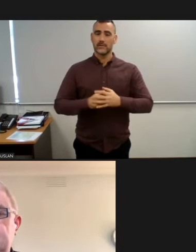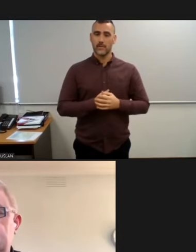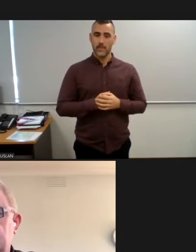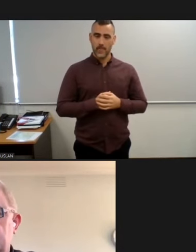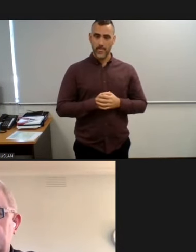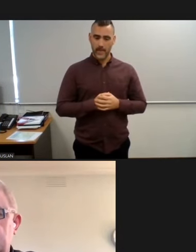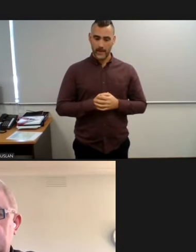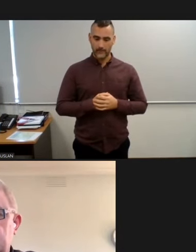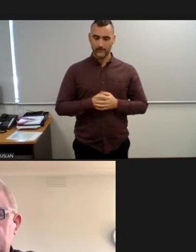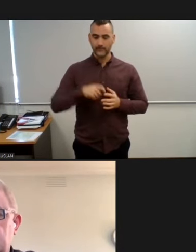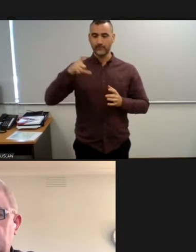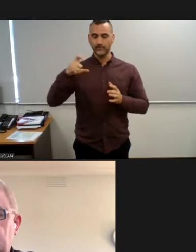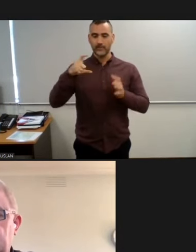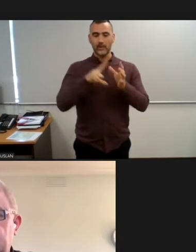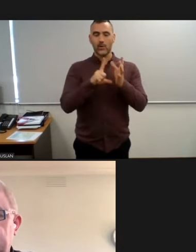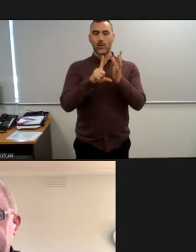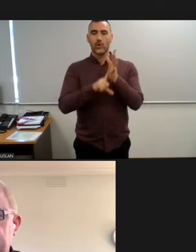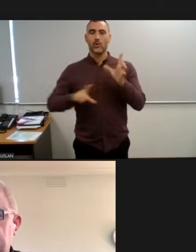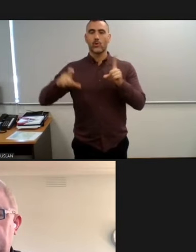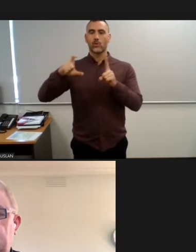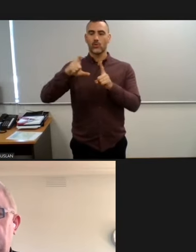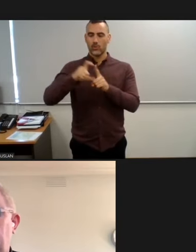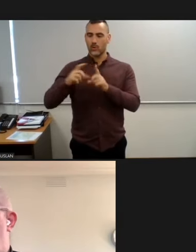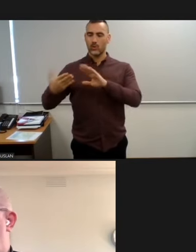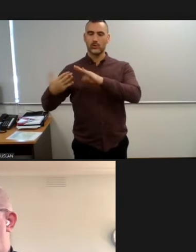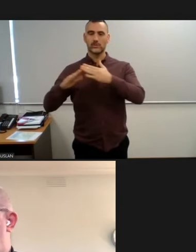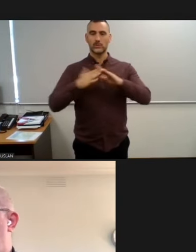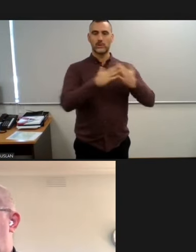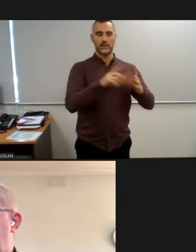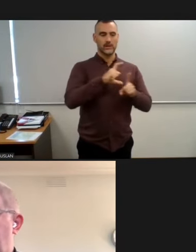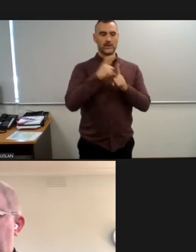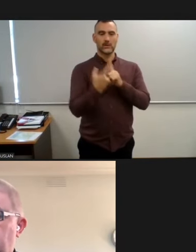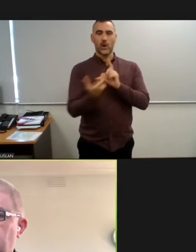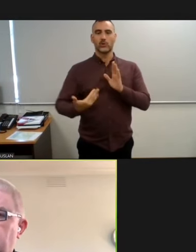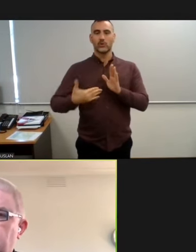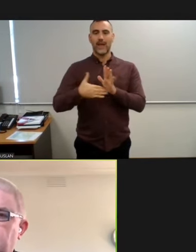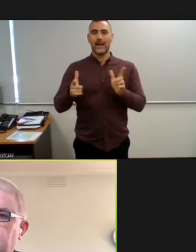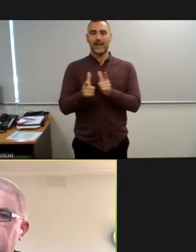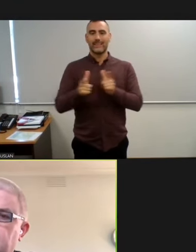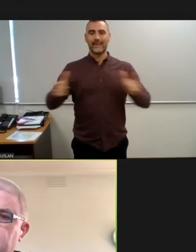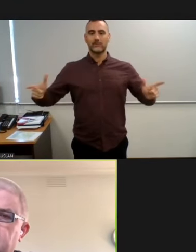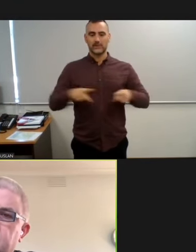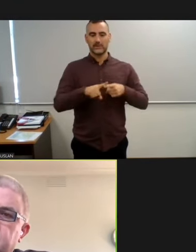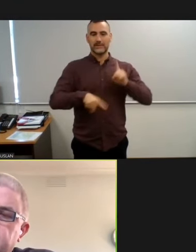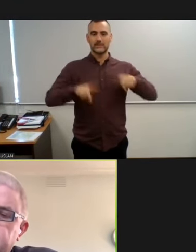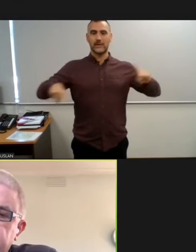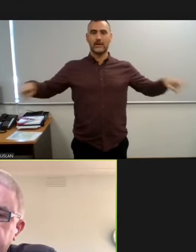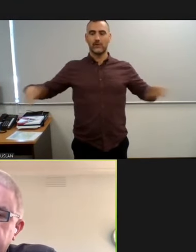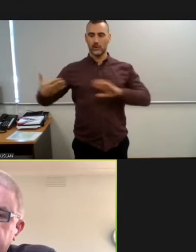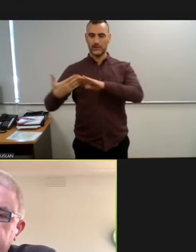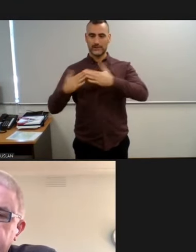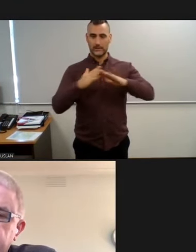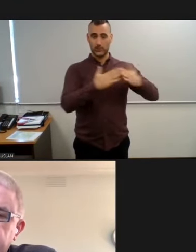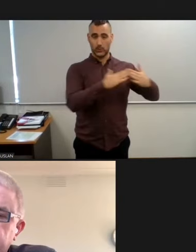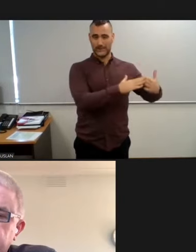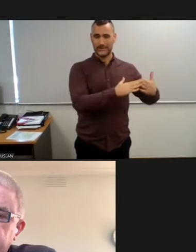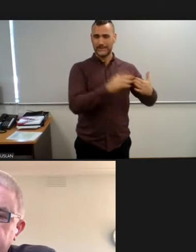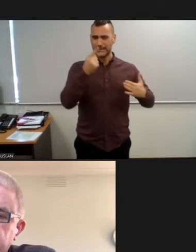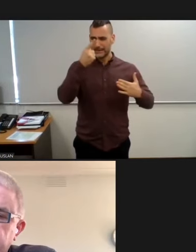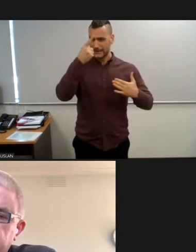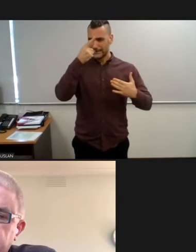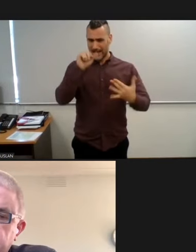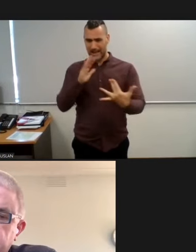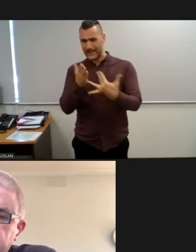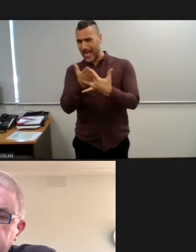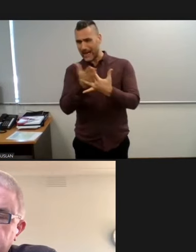cold communities with appropriate health information is, you know, can be difficult. So how is the government managing this challenge, and what